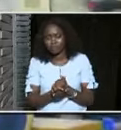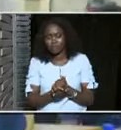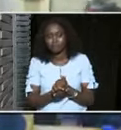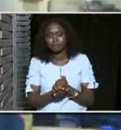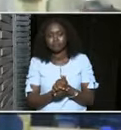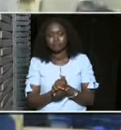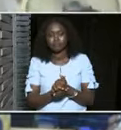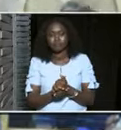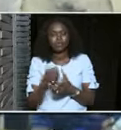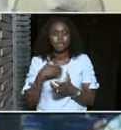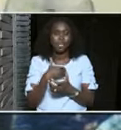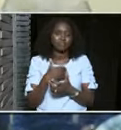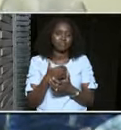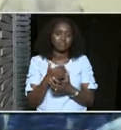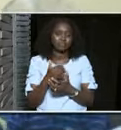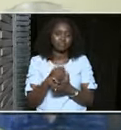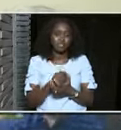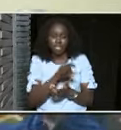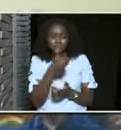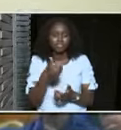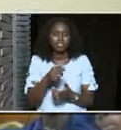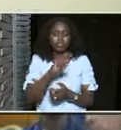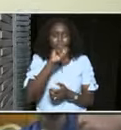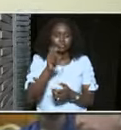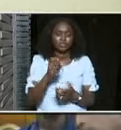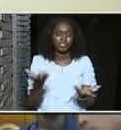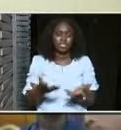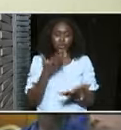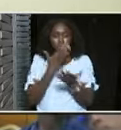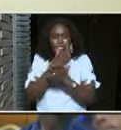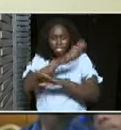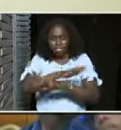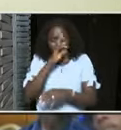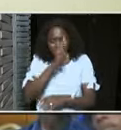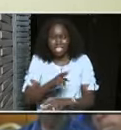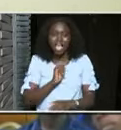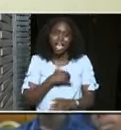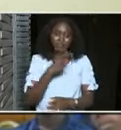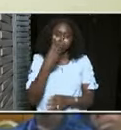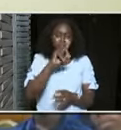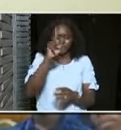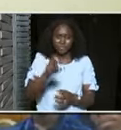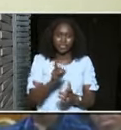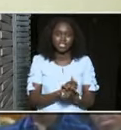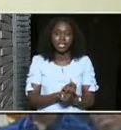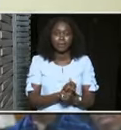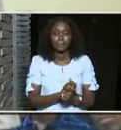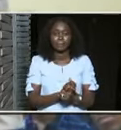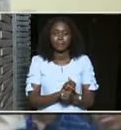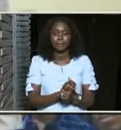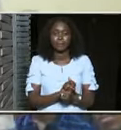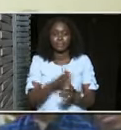have Theodore here, and Theodore will also be asking his own question. Okay, good evening, sir. I have two questions. So